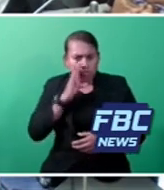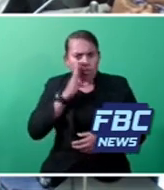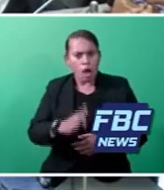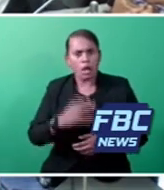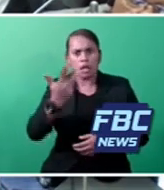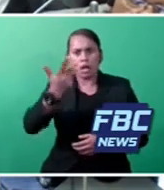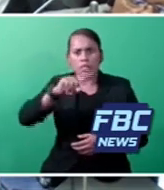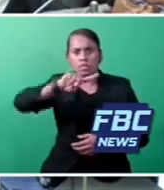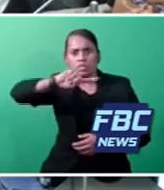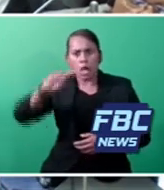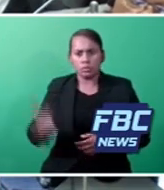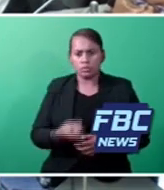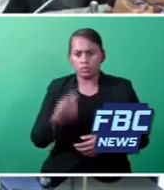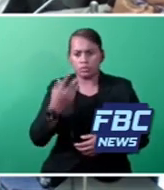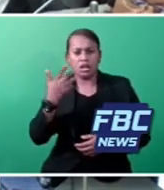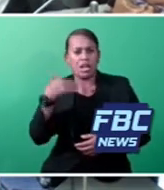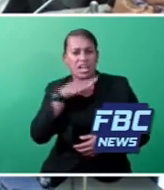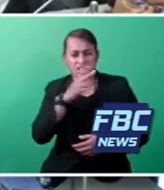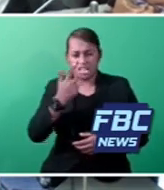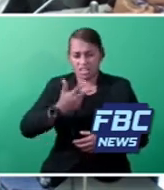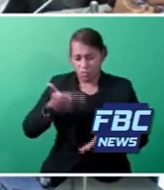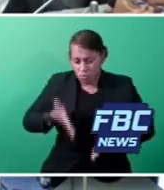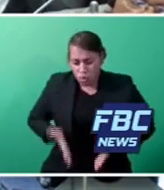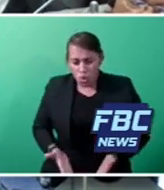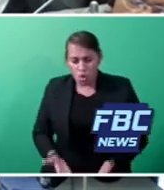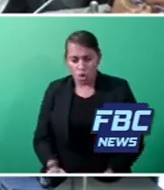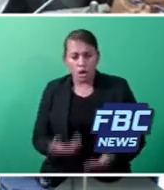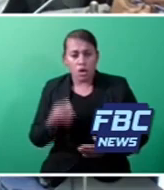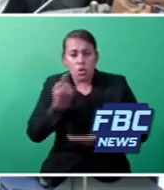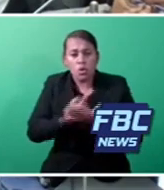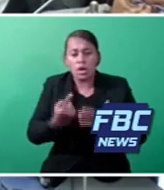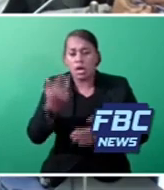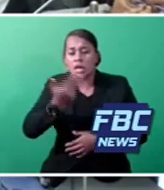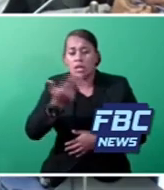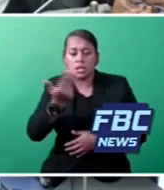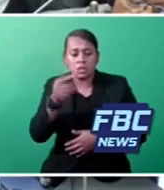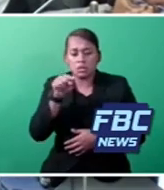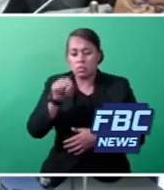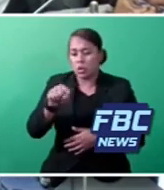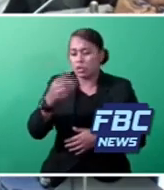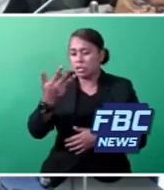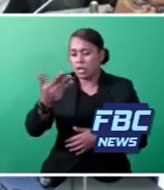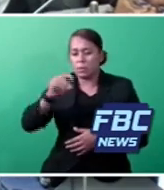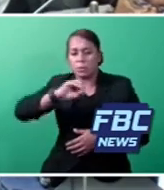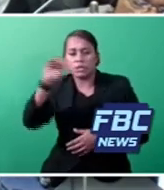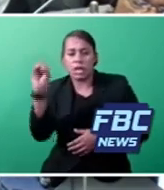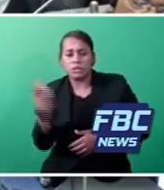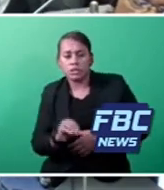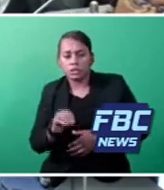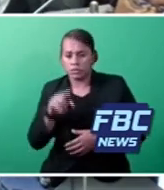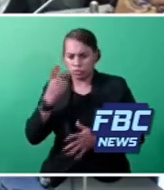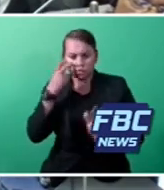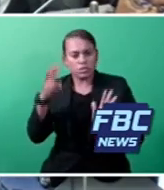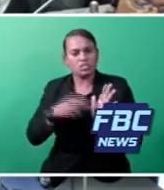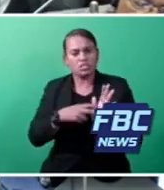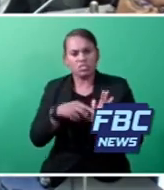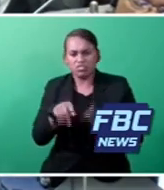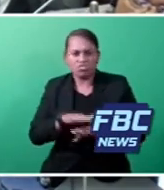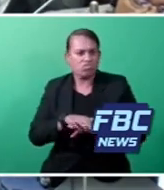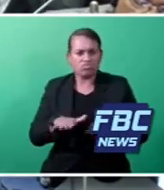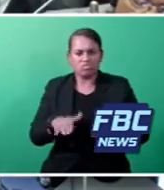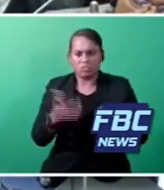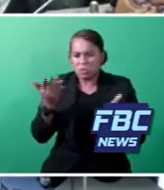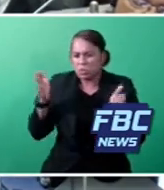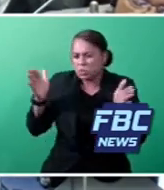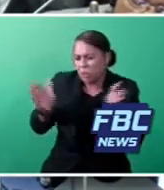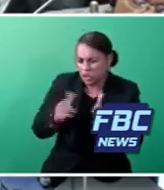19,180 births, only 19.9% of the children were registered within 2 months of the child being